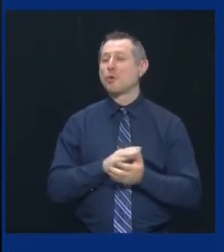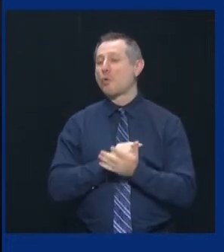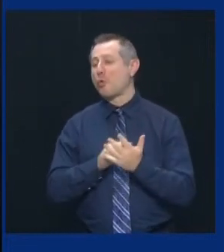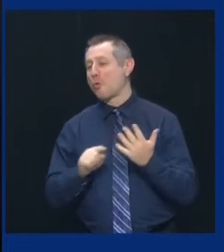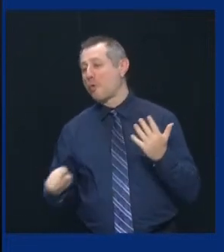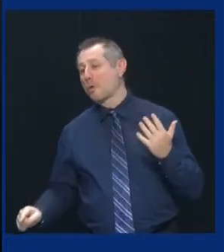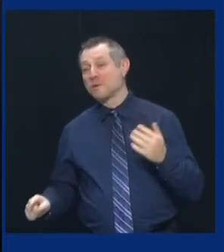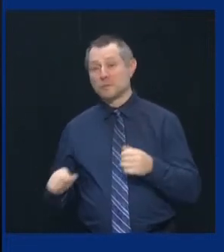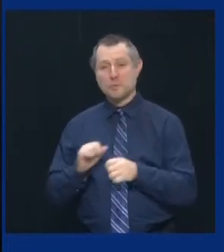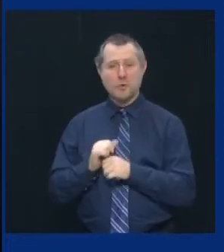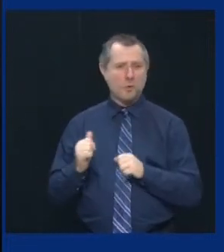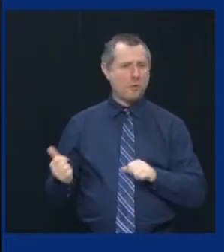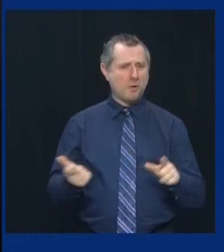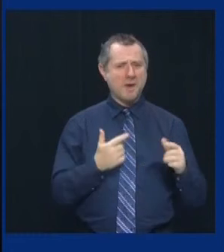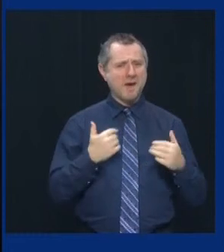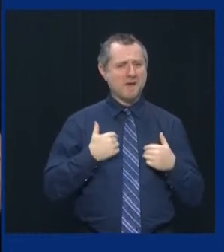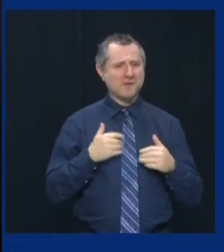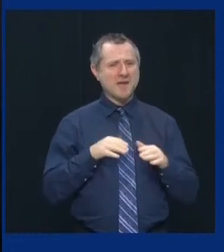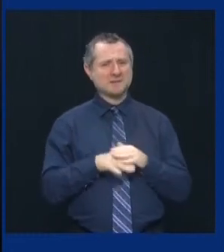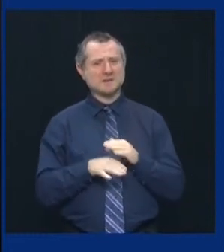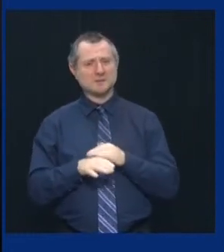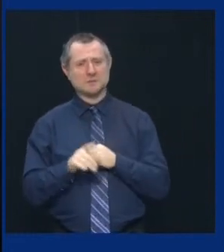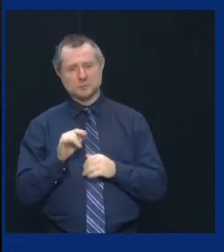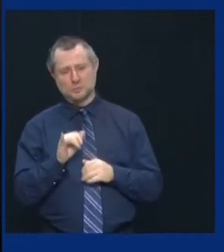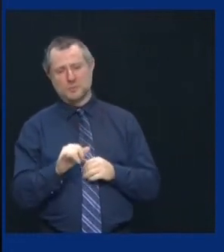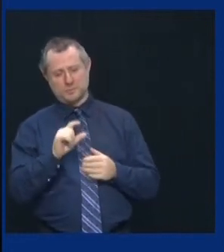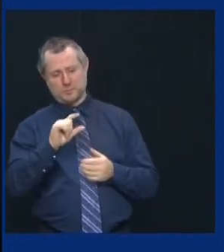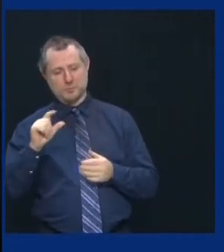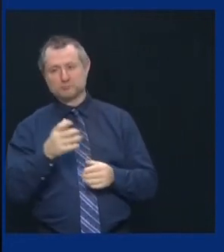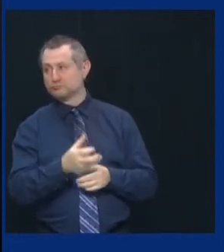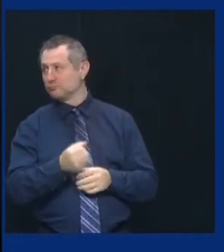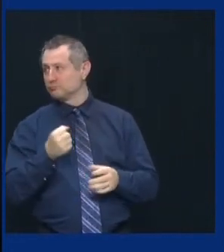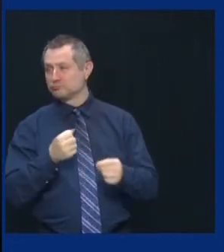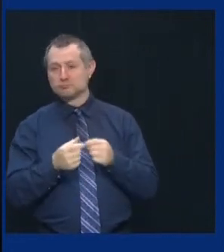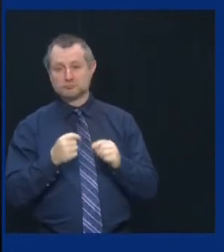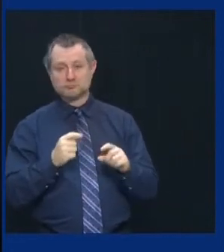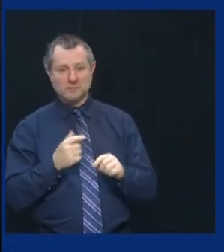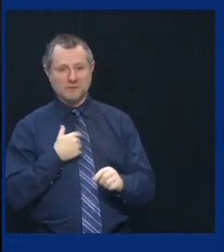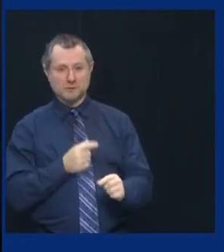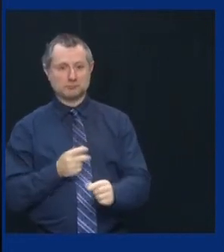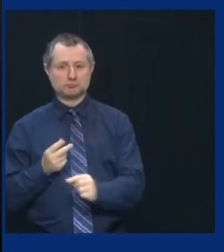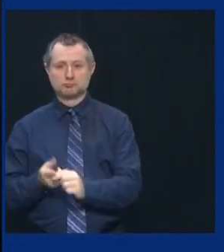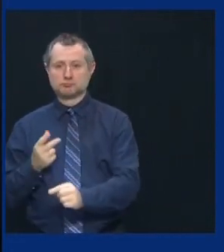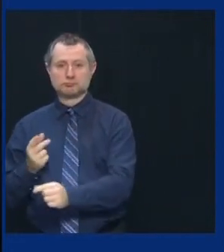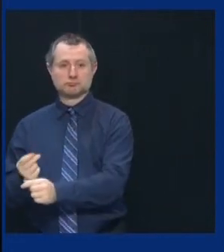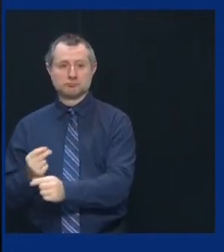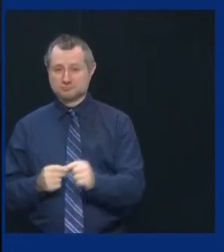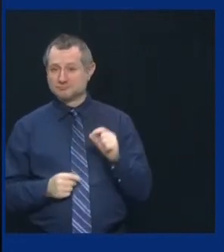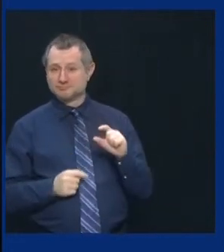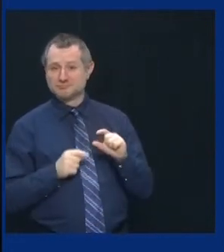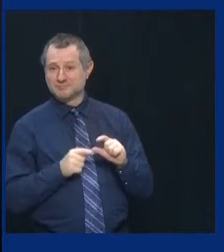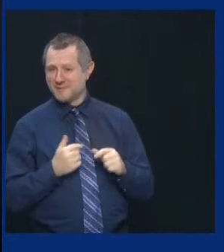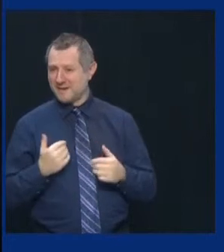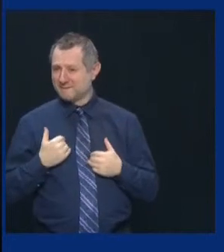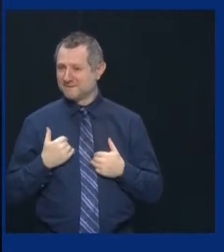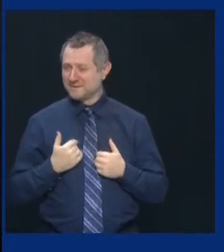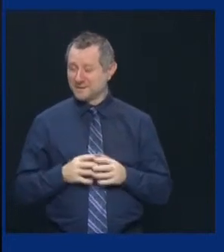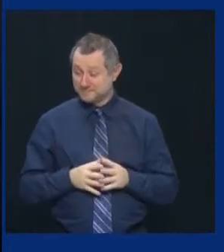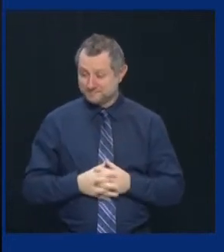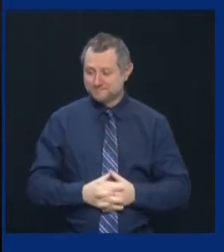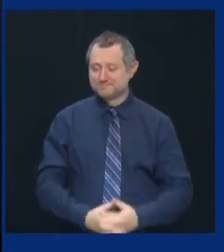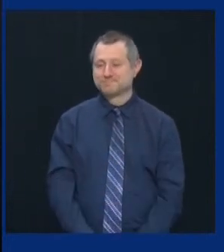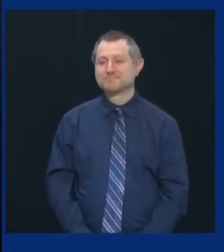who have access to thousands and thousands of vials of this vaccine.